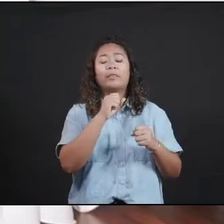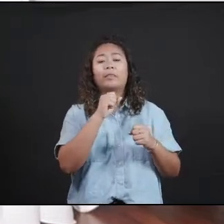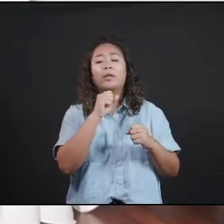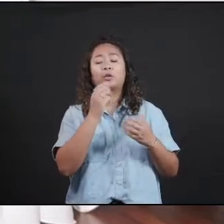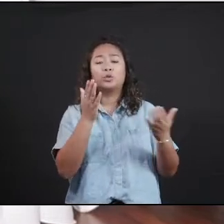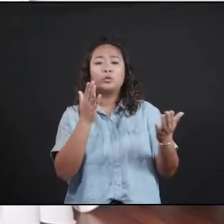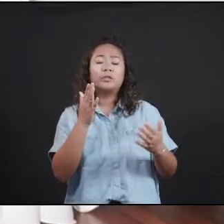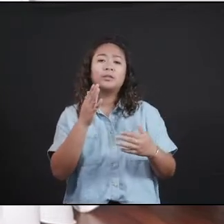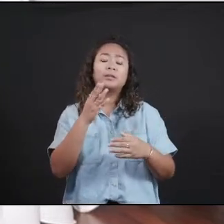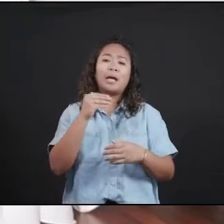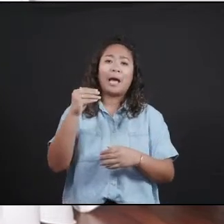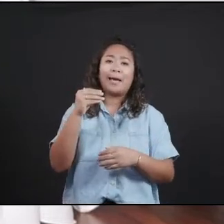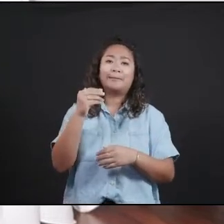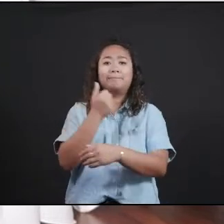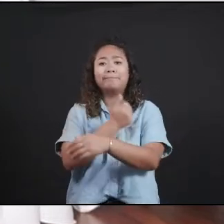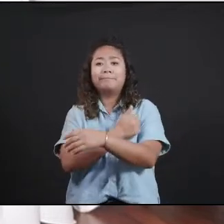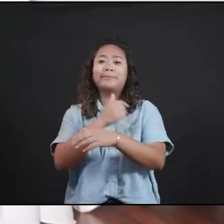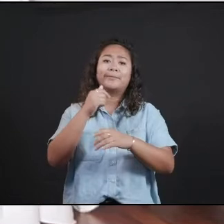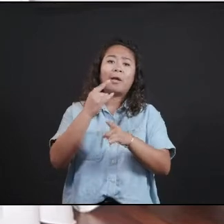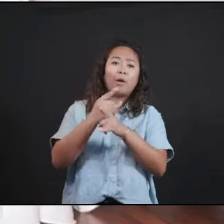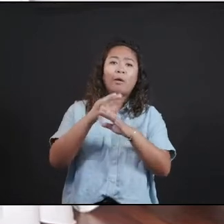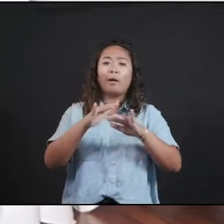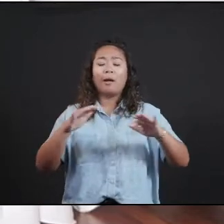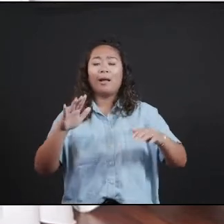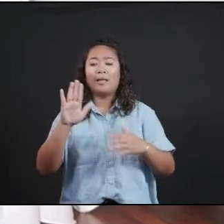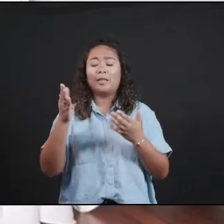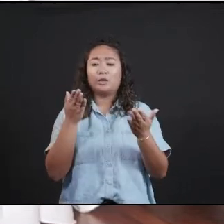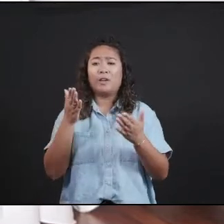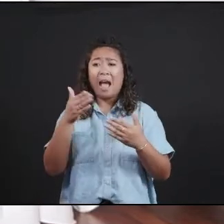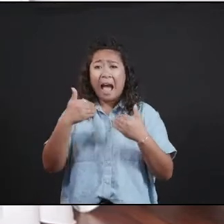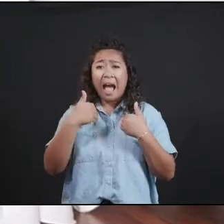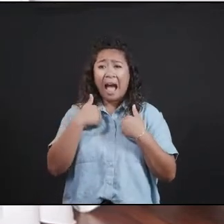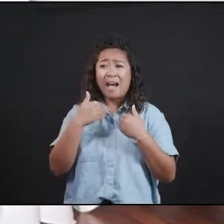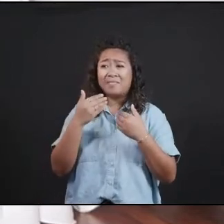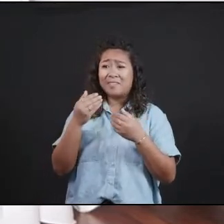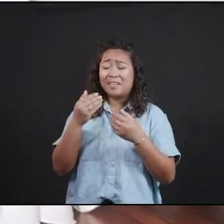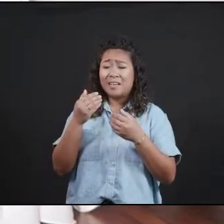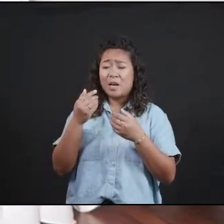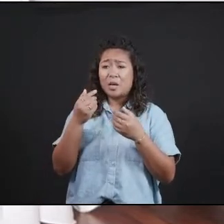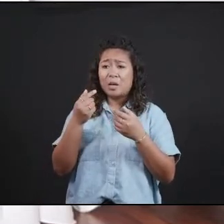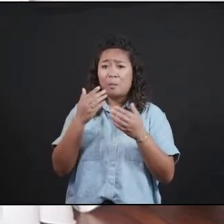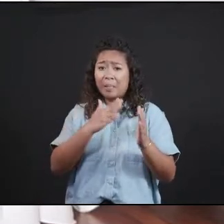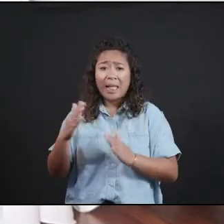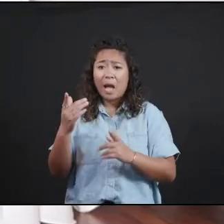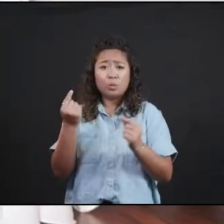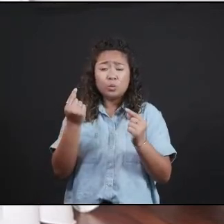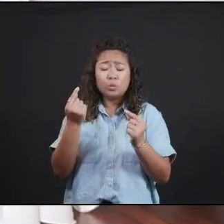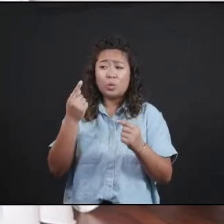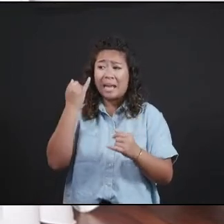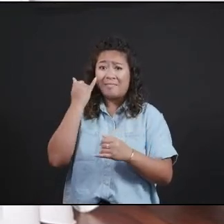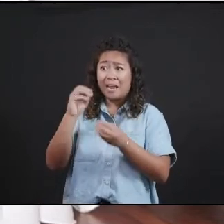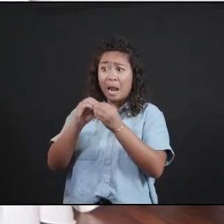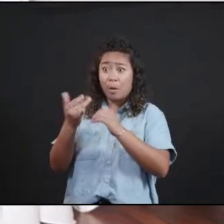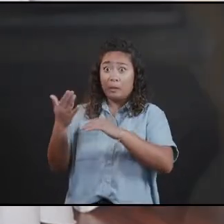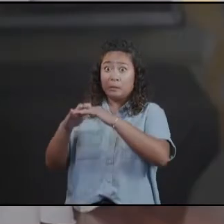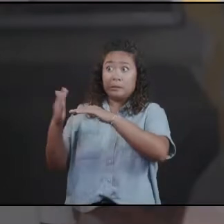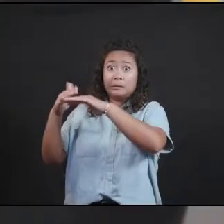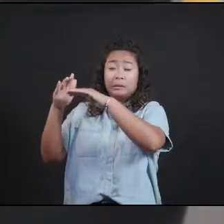for schools? Has that meeting gone forward? And then there's been a little jump in the suicide rate